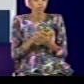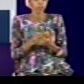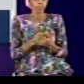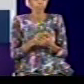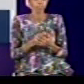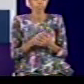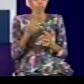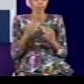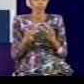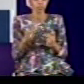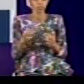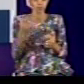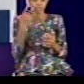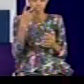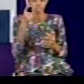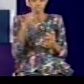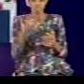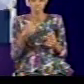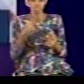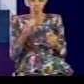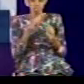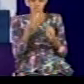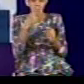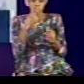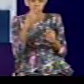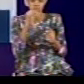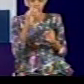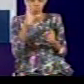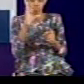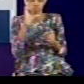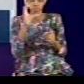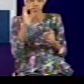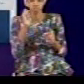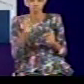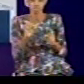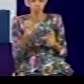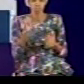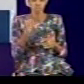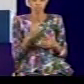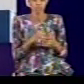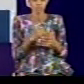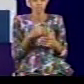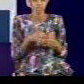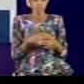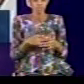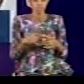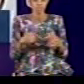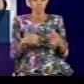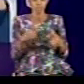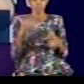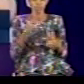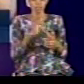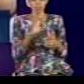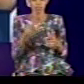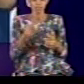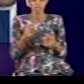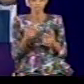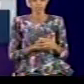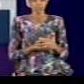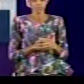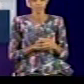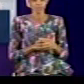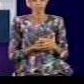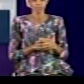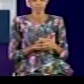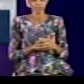if you can notice, there are a lot of holes on this X-ray. Those holes actually bullets were fired into